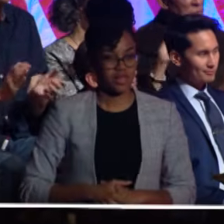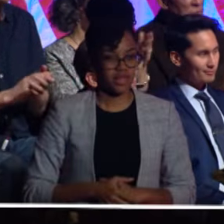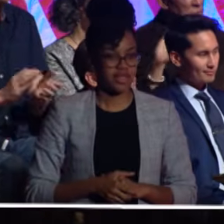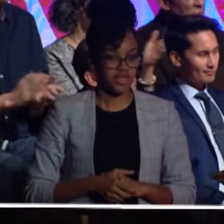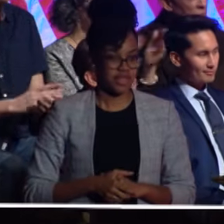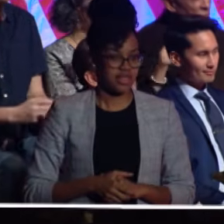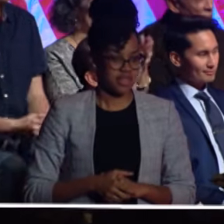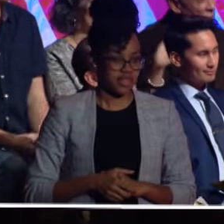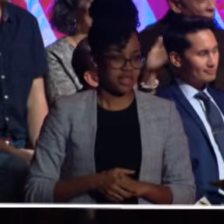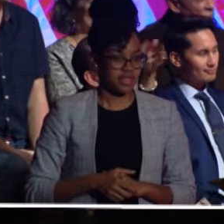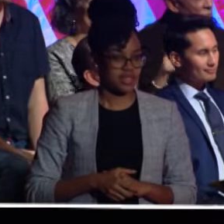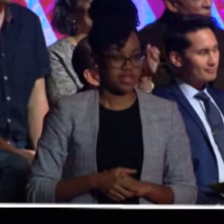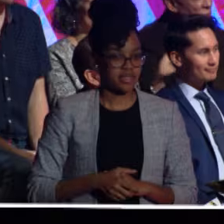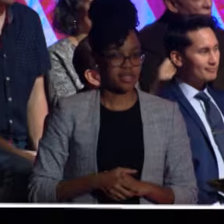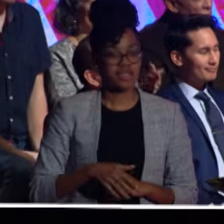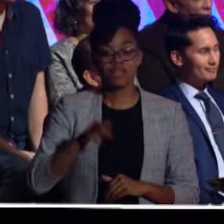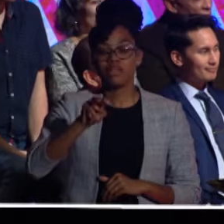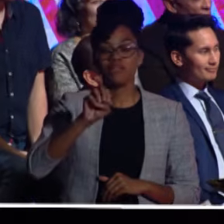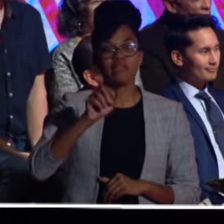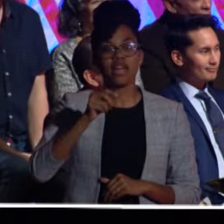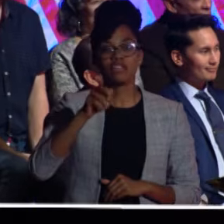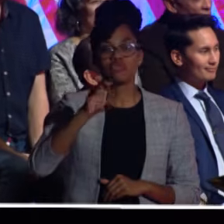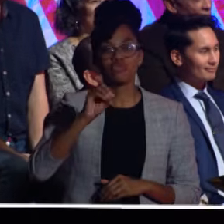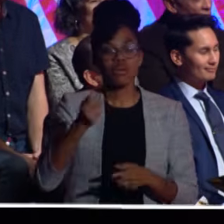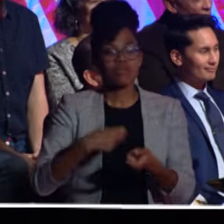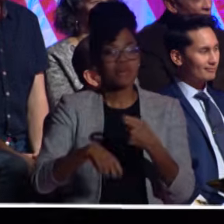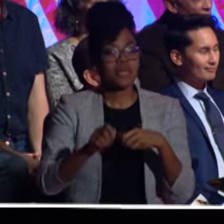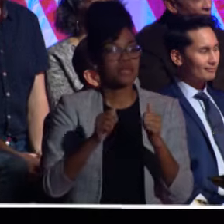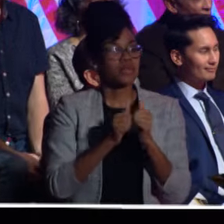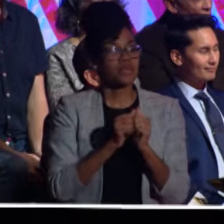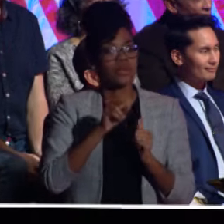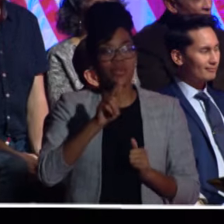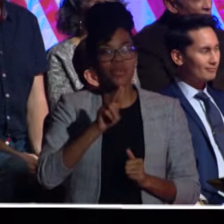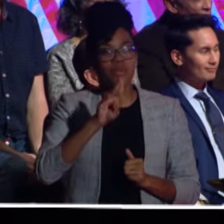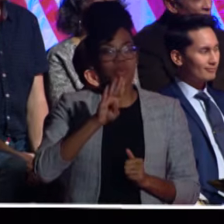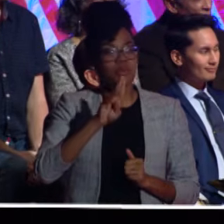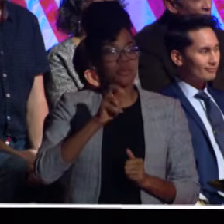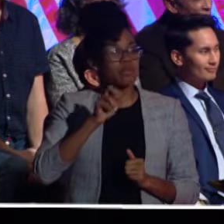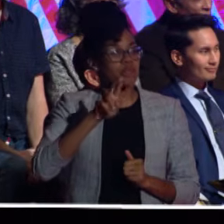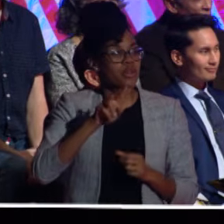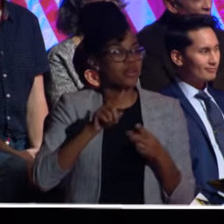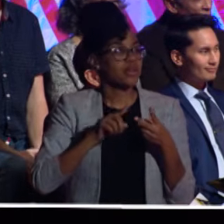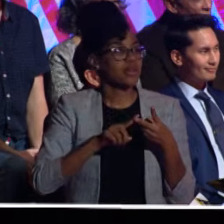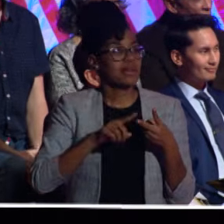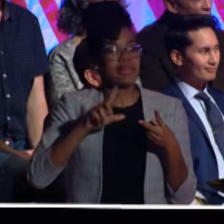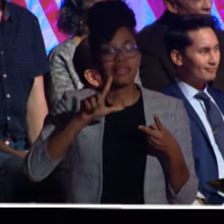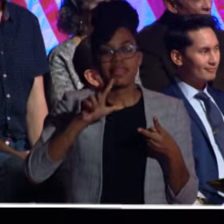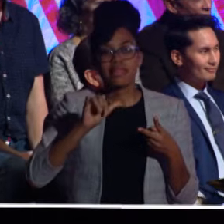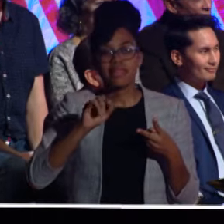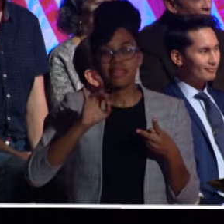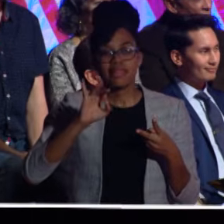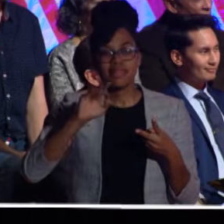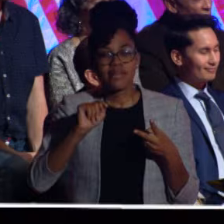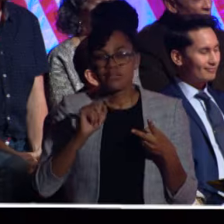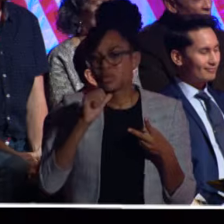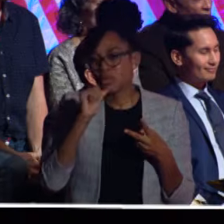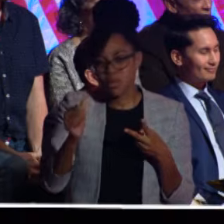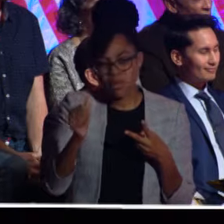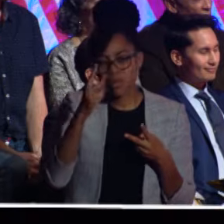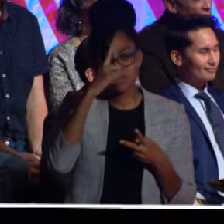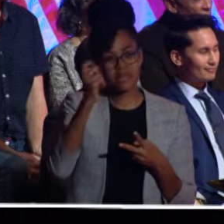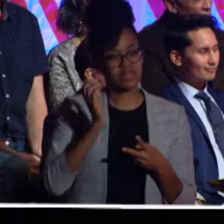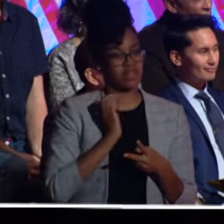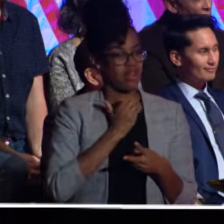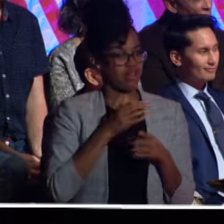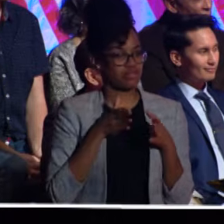We're not going to replace Metro with Uber and Lyft because we can't move our region forward by further clogging our roads.